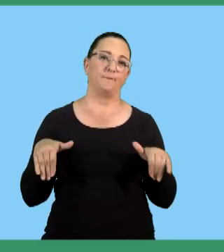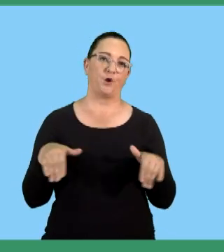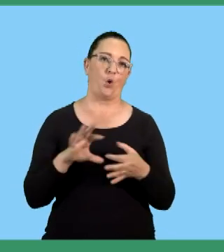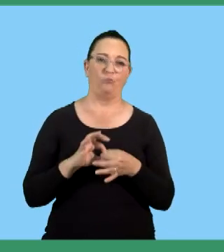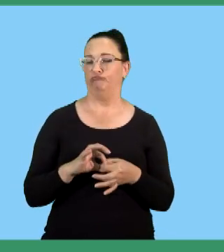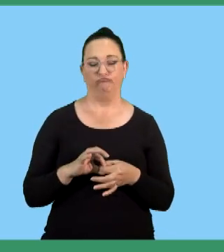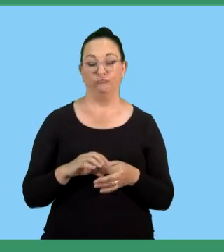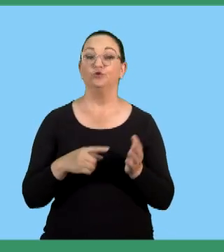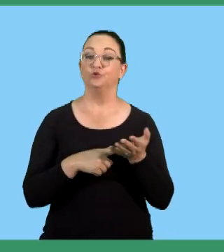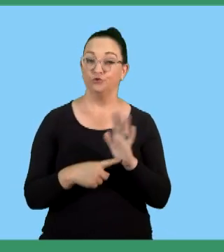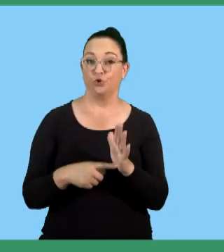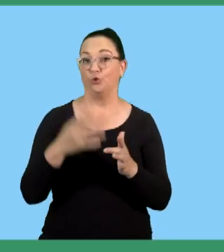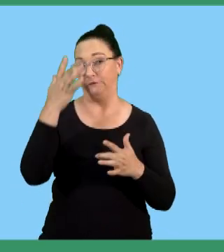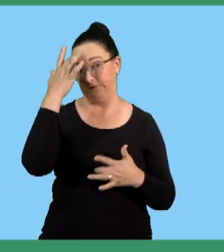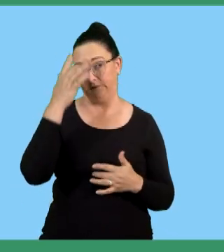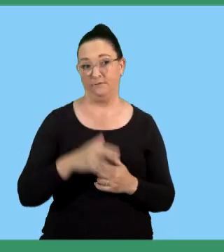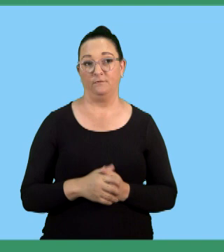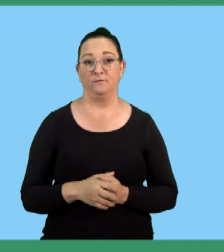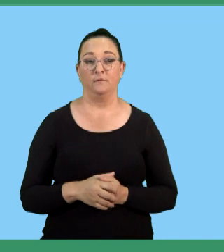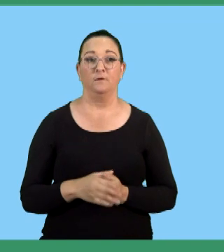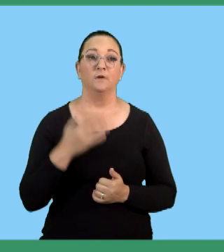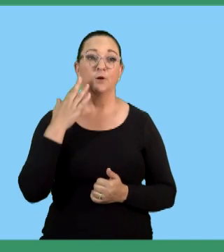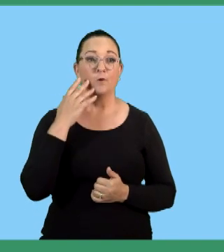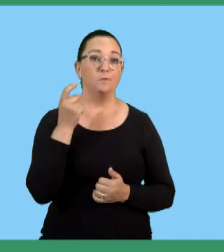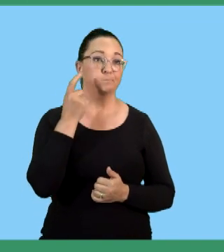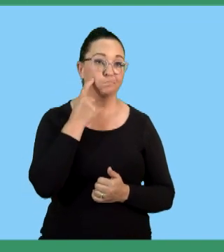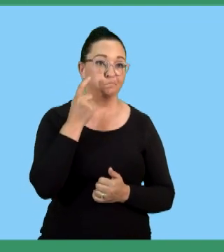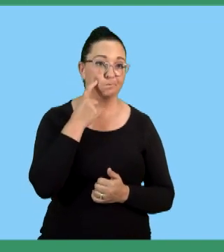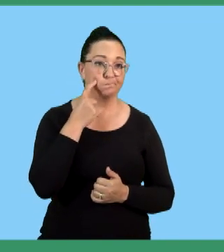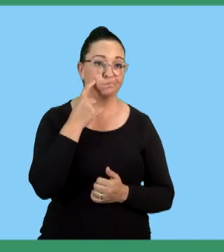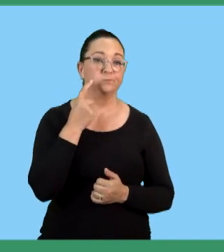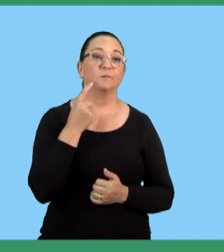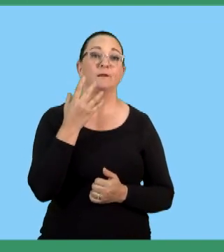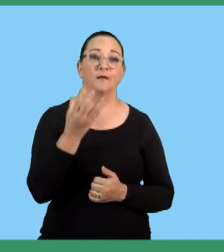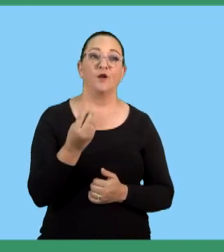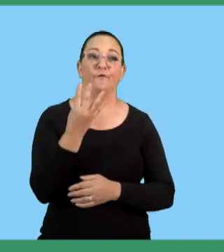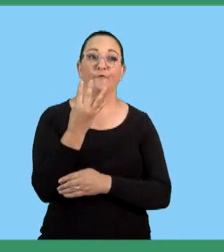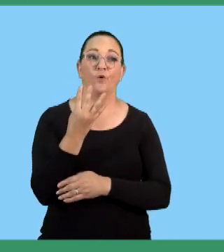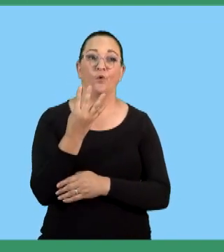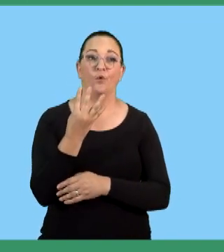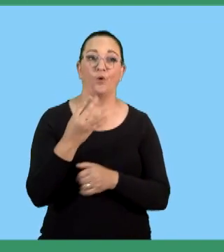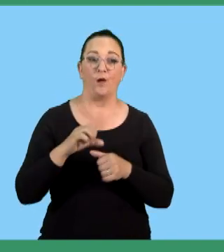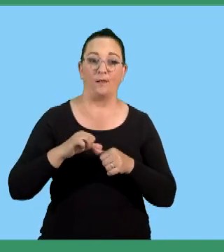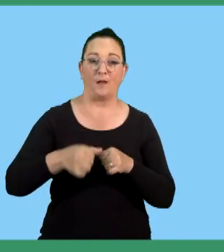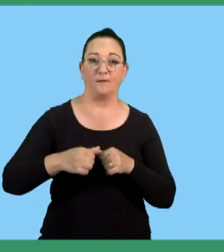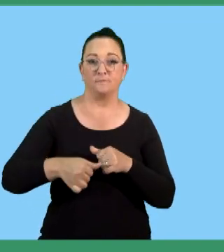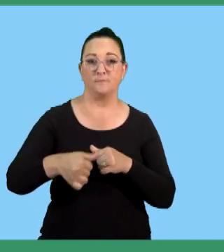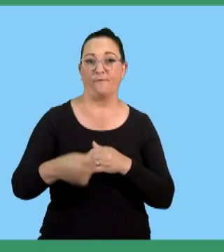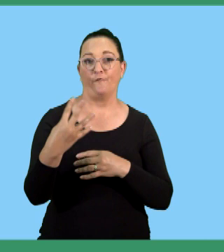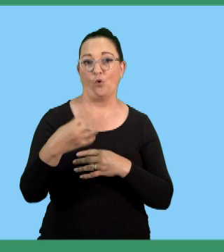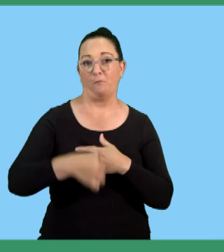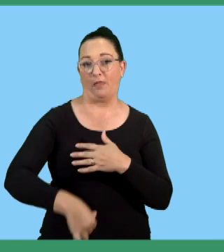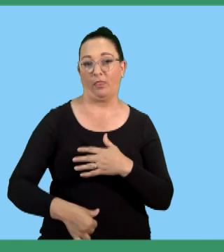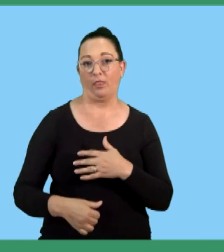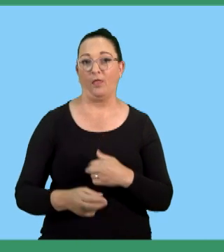home. Then we've got maternity leave. So a pregnant employee is entitled to 4 consecutive